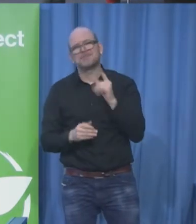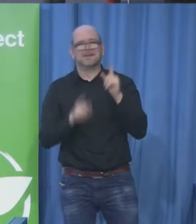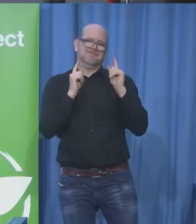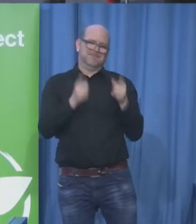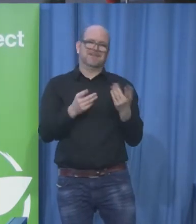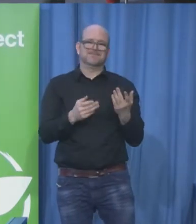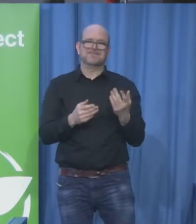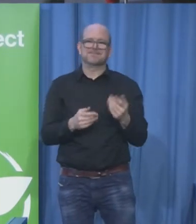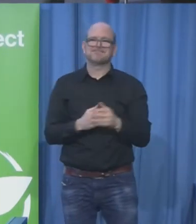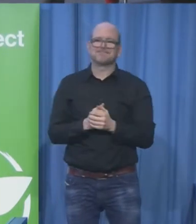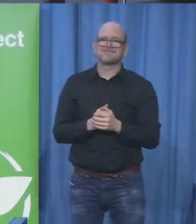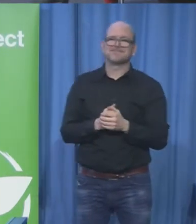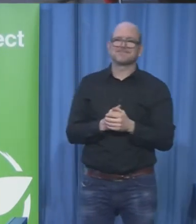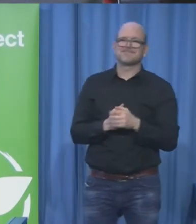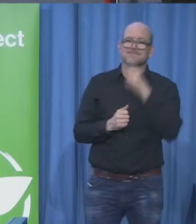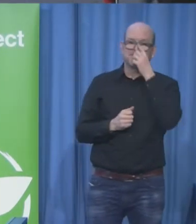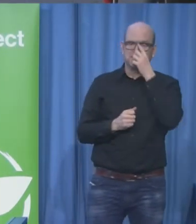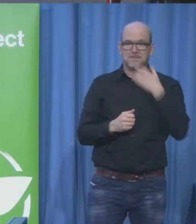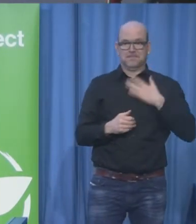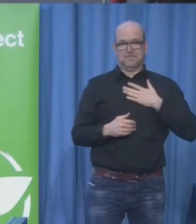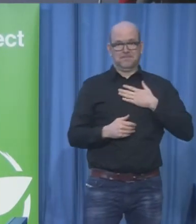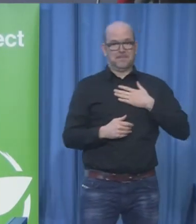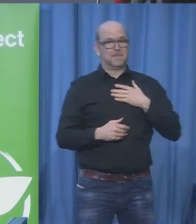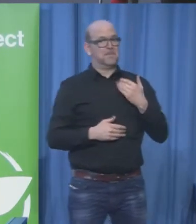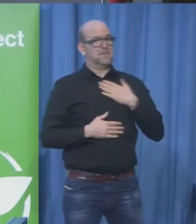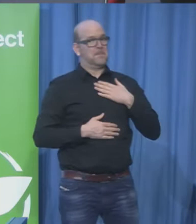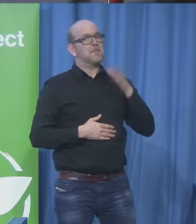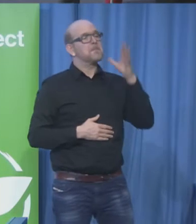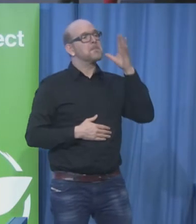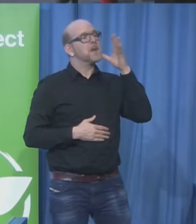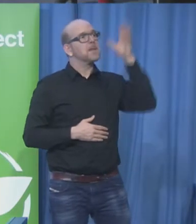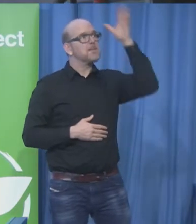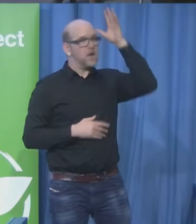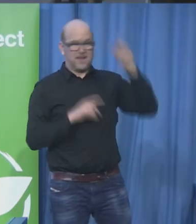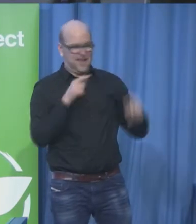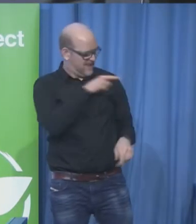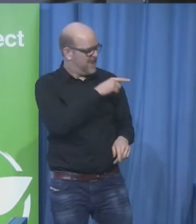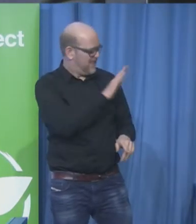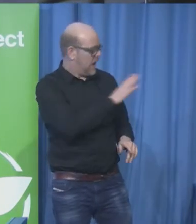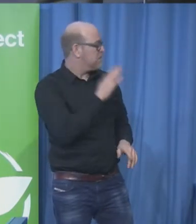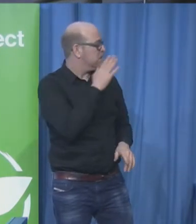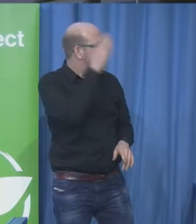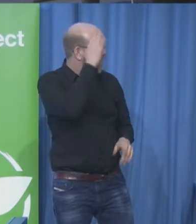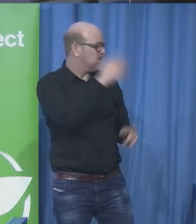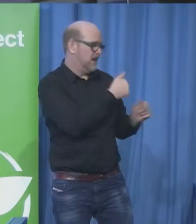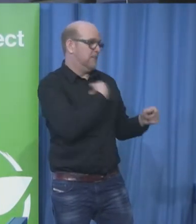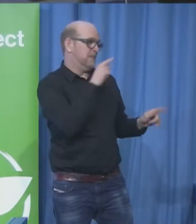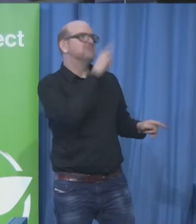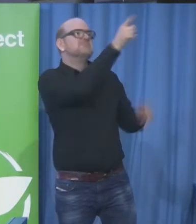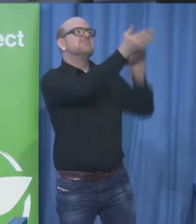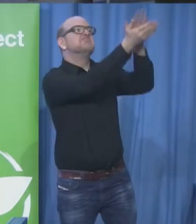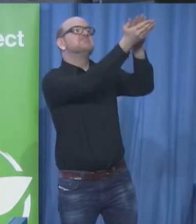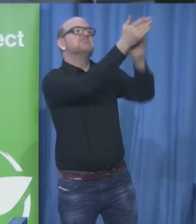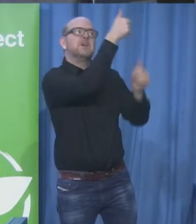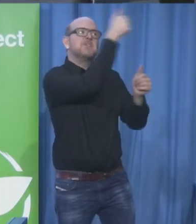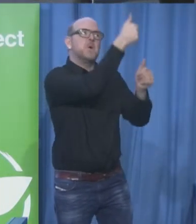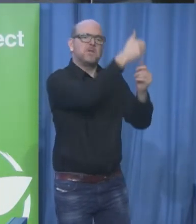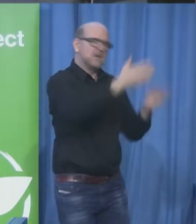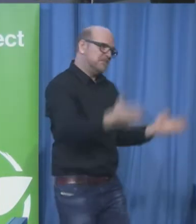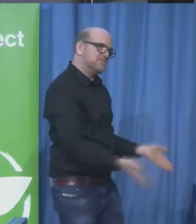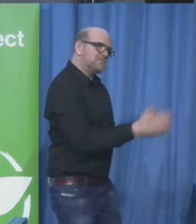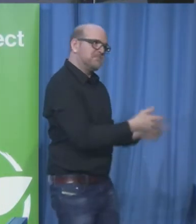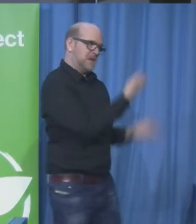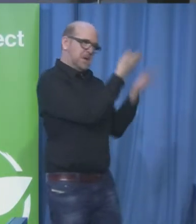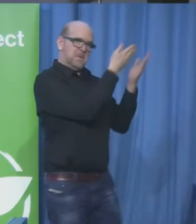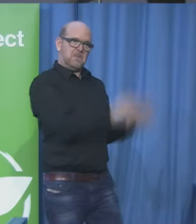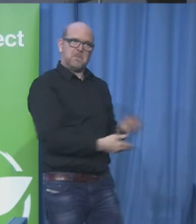But a huge, warm Zero family thank you to His Honourable Justice Richard Bernstein. Thank